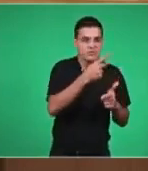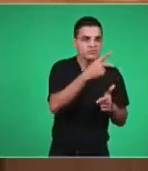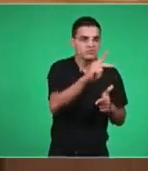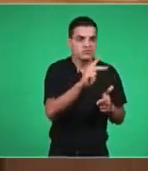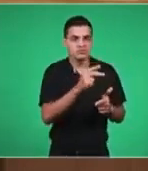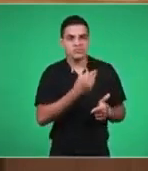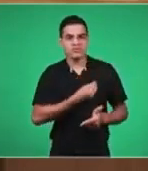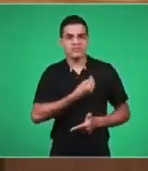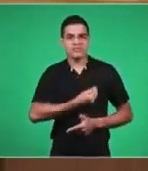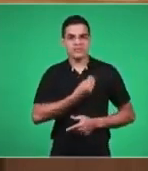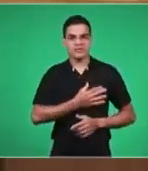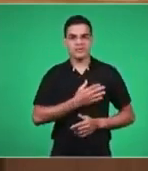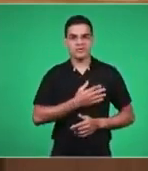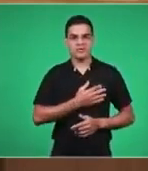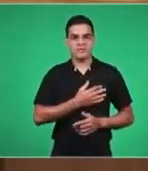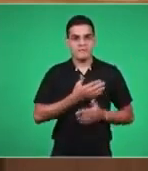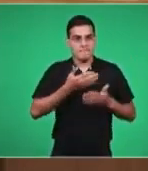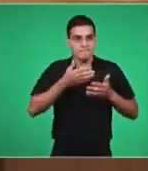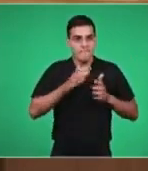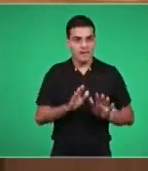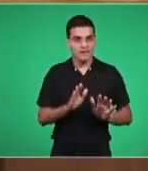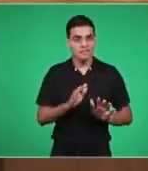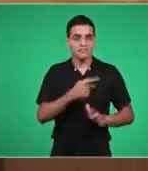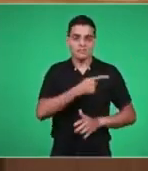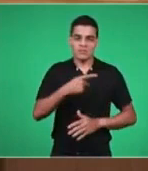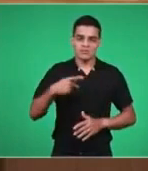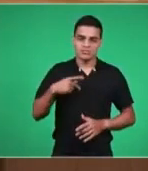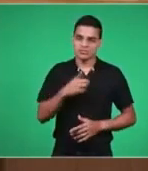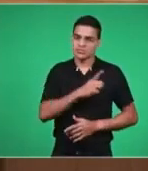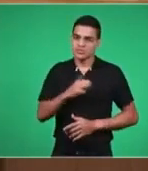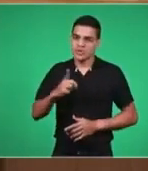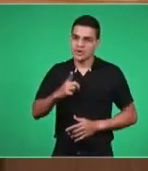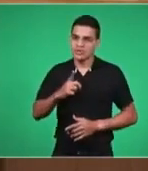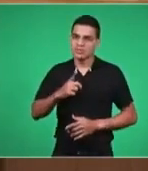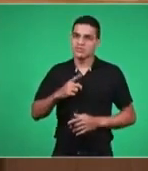I don't want to get involved with anyone's life here, but the thing is,